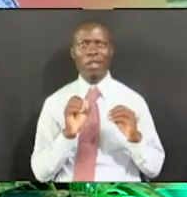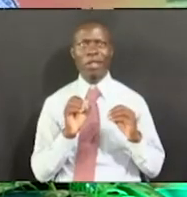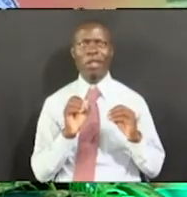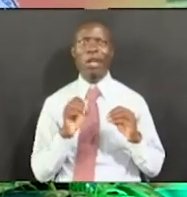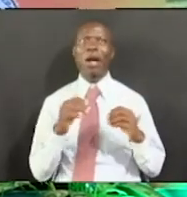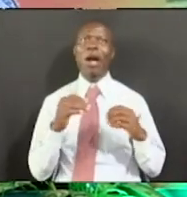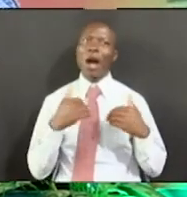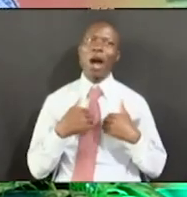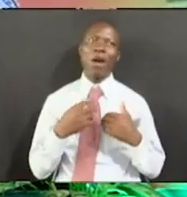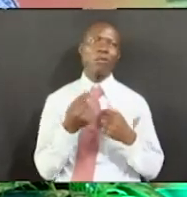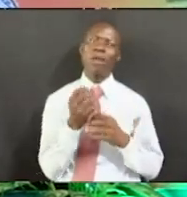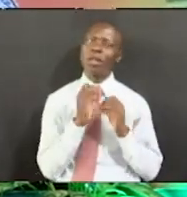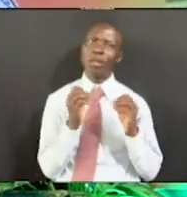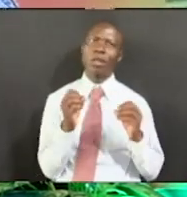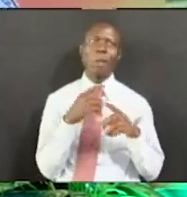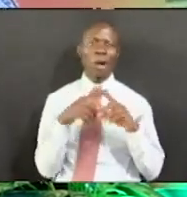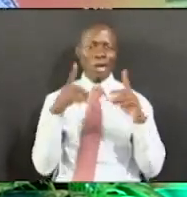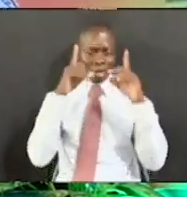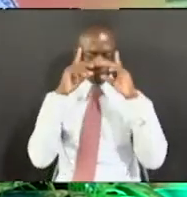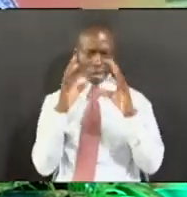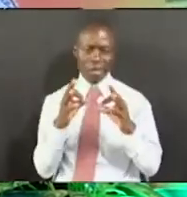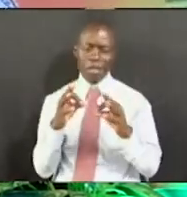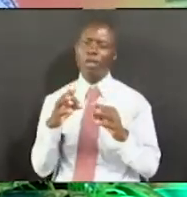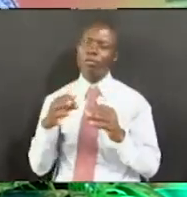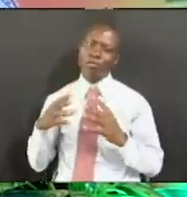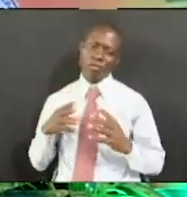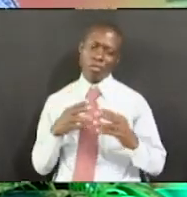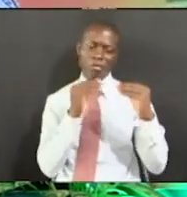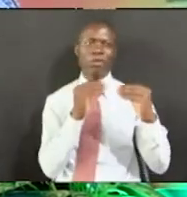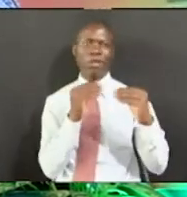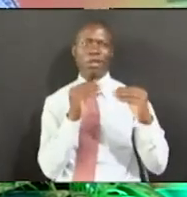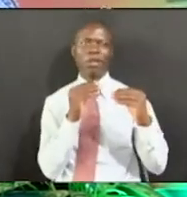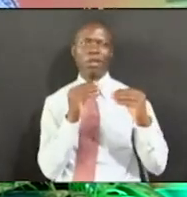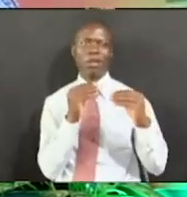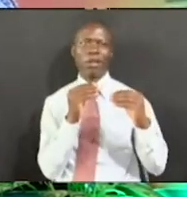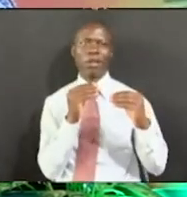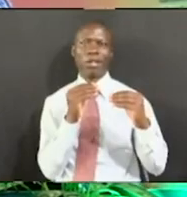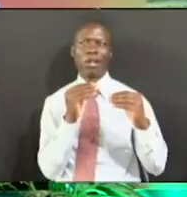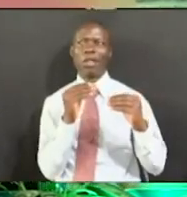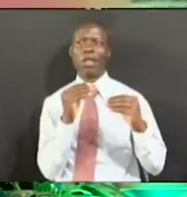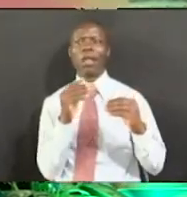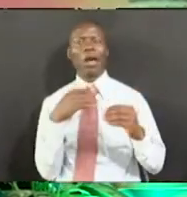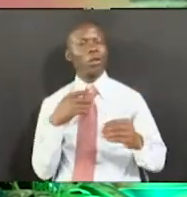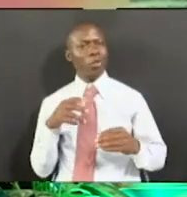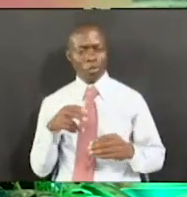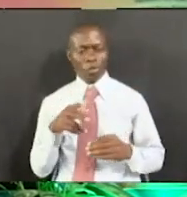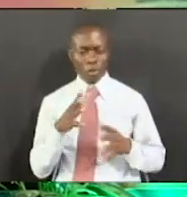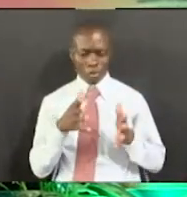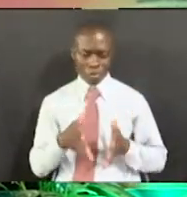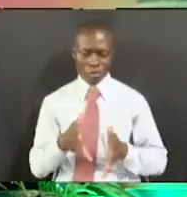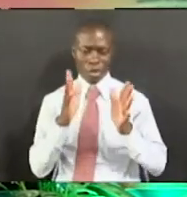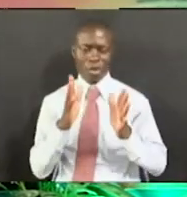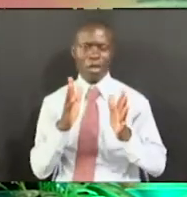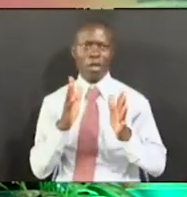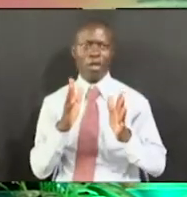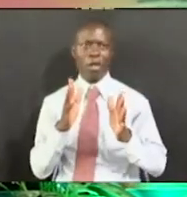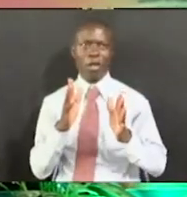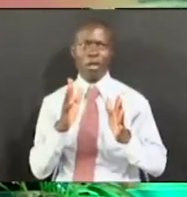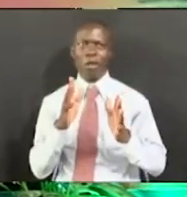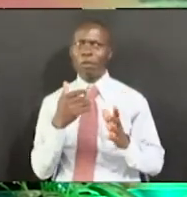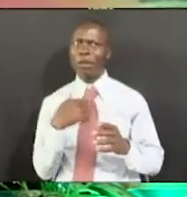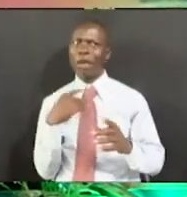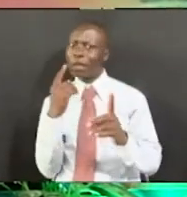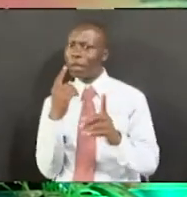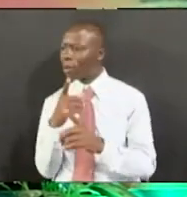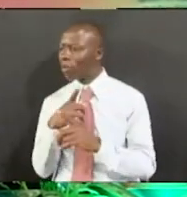much money. I decided to go. I went all the way. I will not mention. I went all the way. I didn't even go with an elder. I just